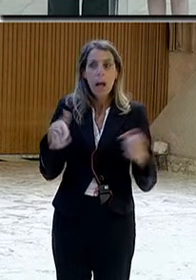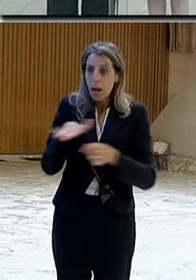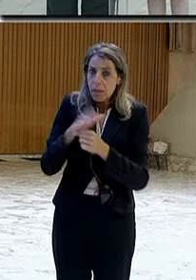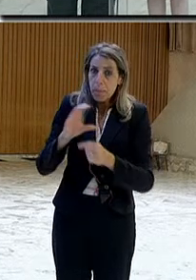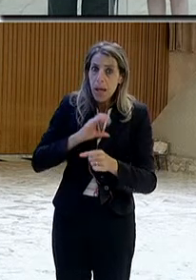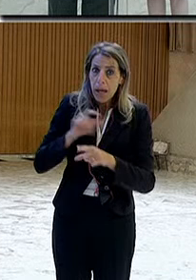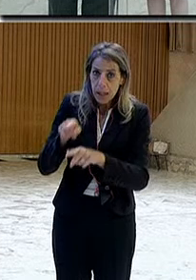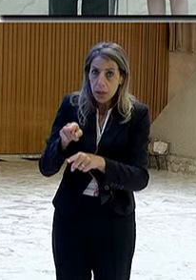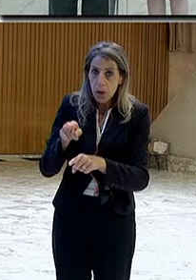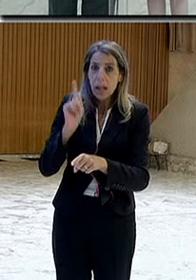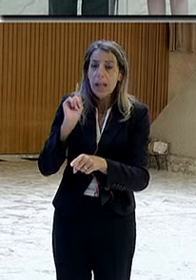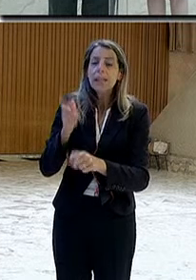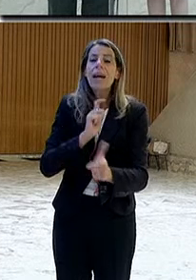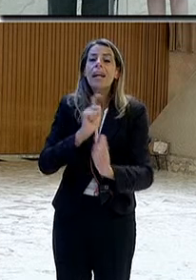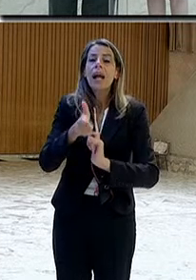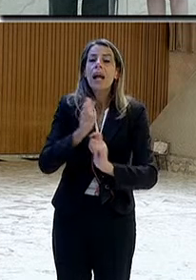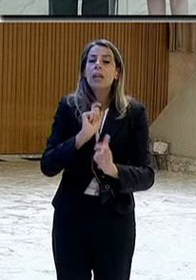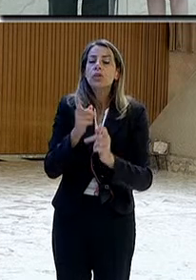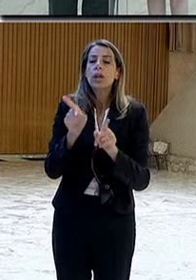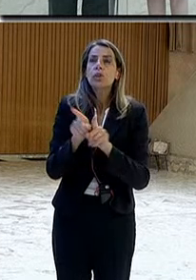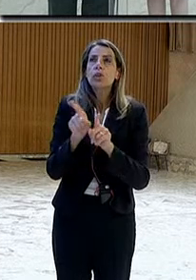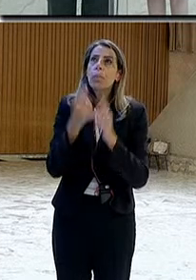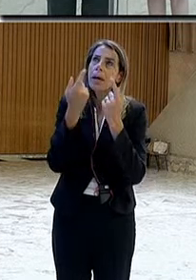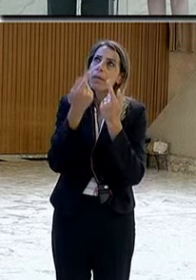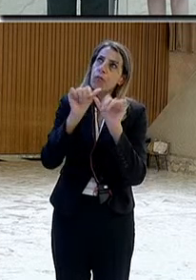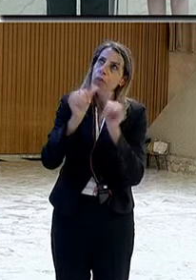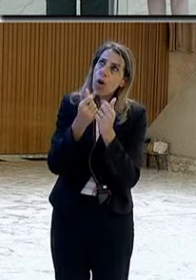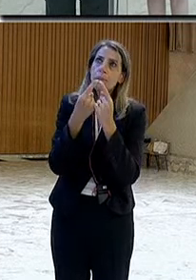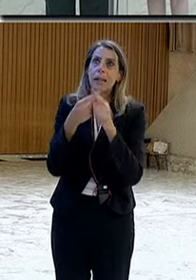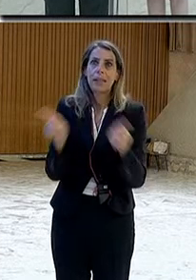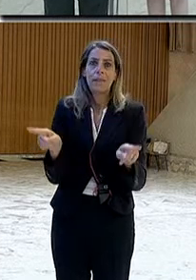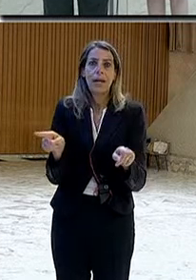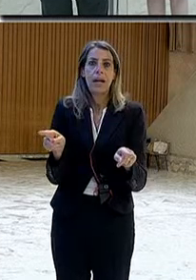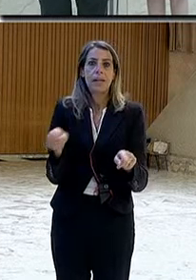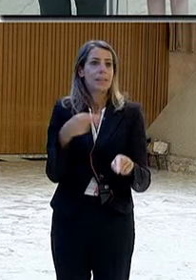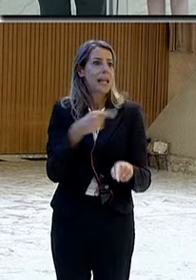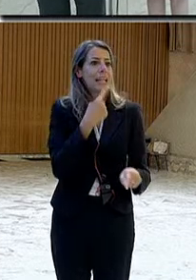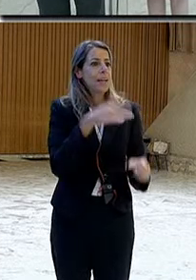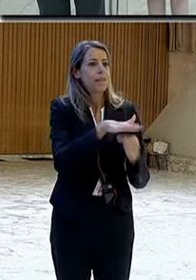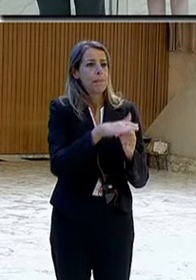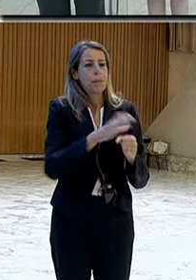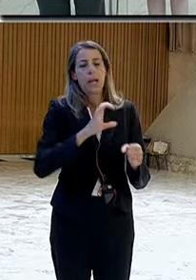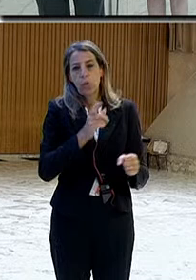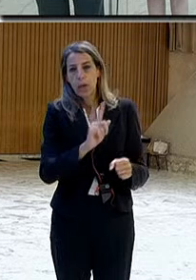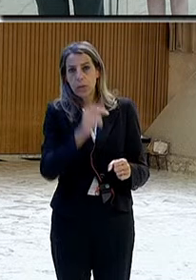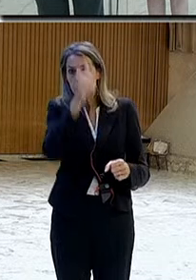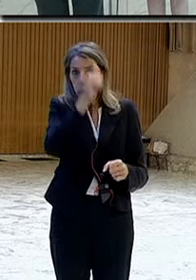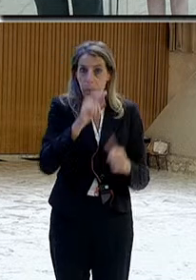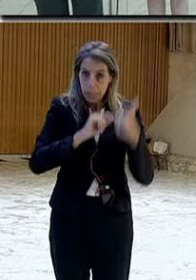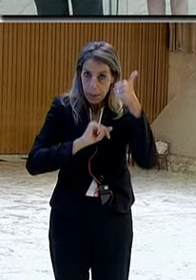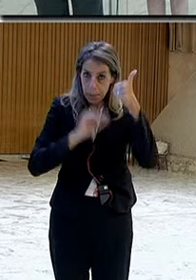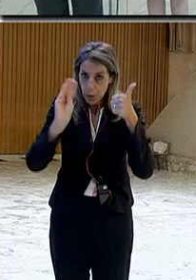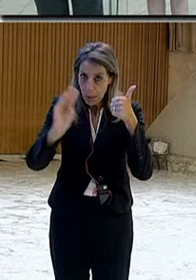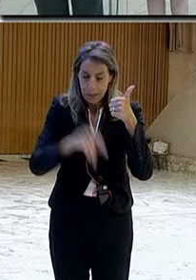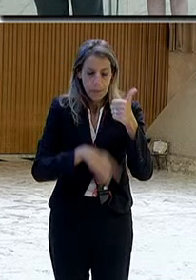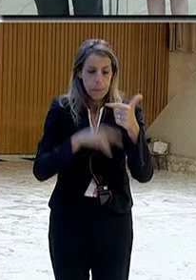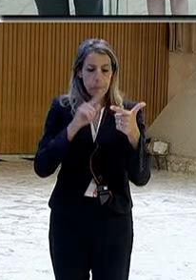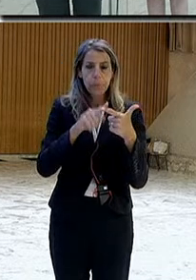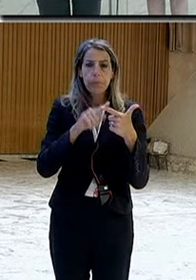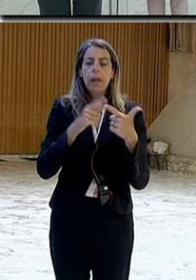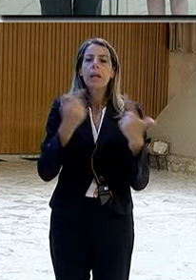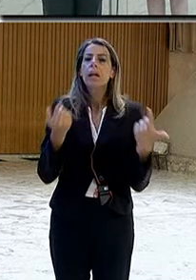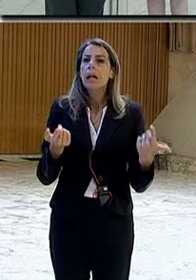to relate differently to each other than our non-Catholic or non-Christian counterparts? Number two, given that most